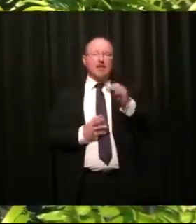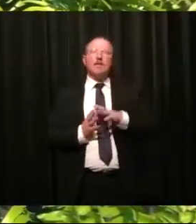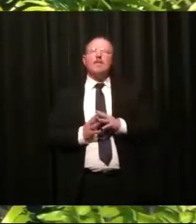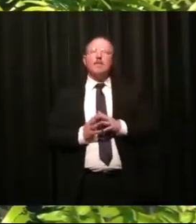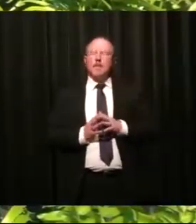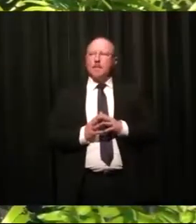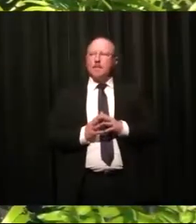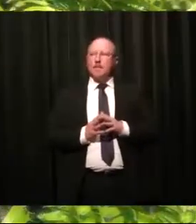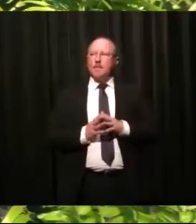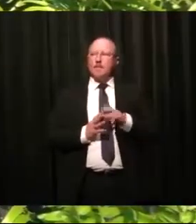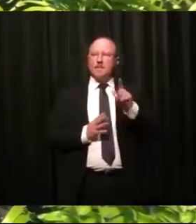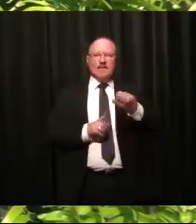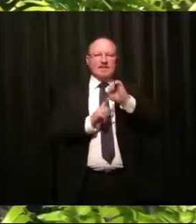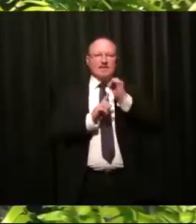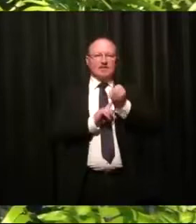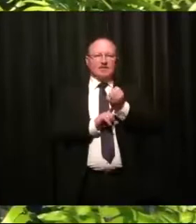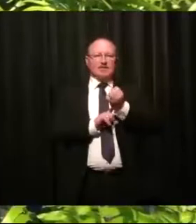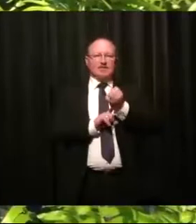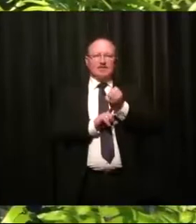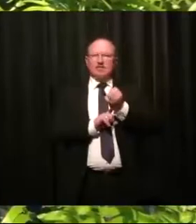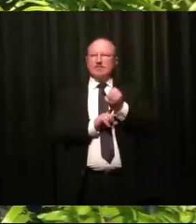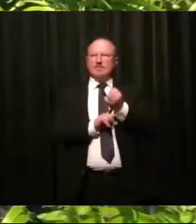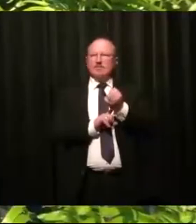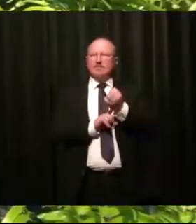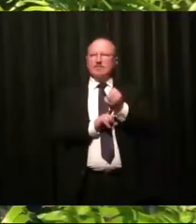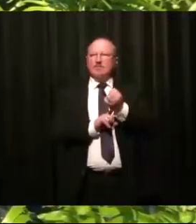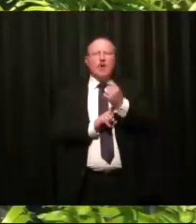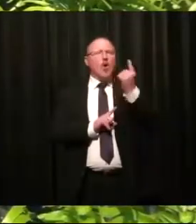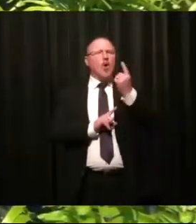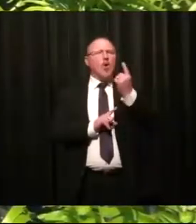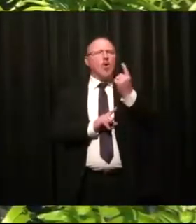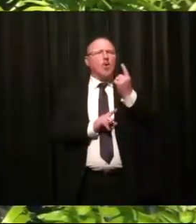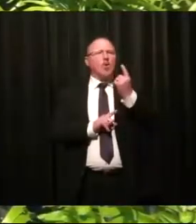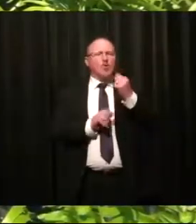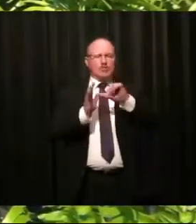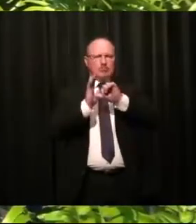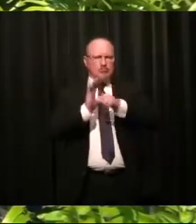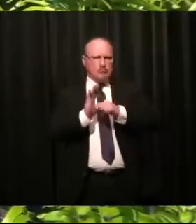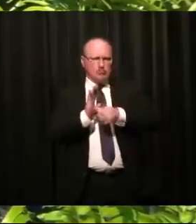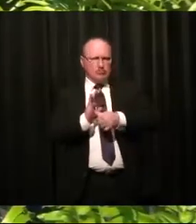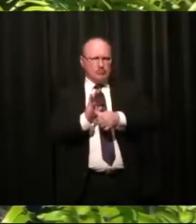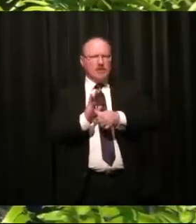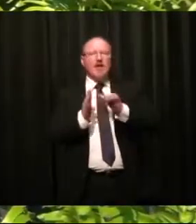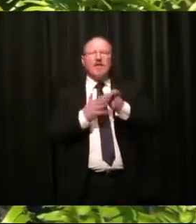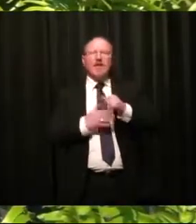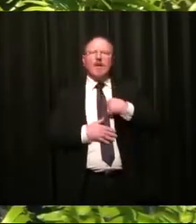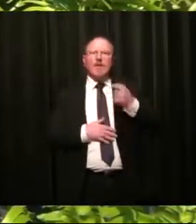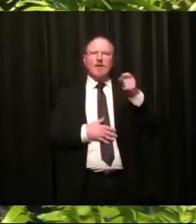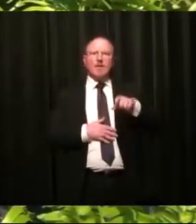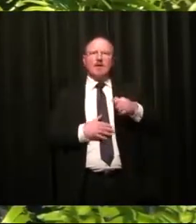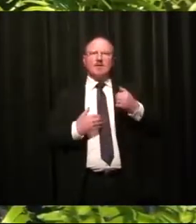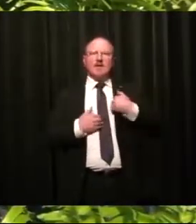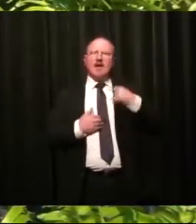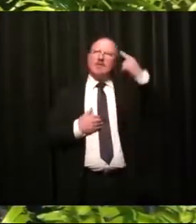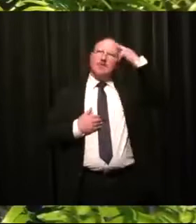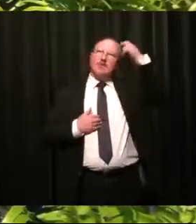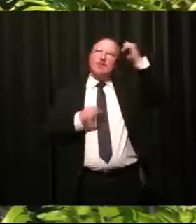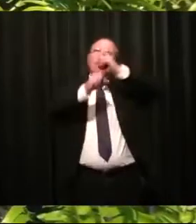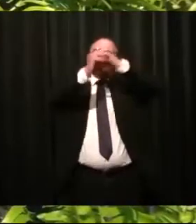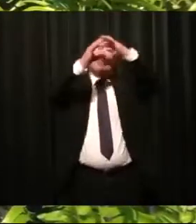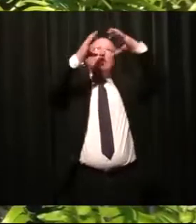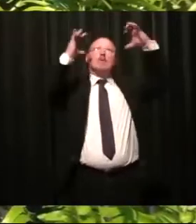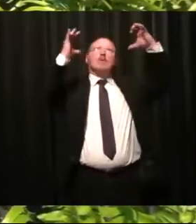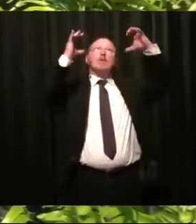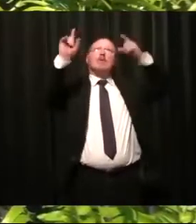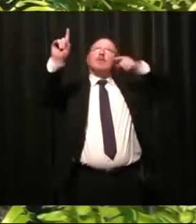And this situation has only reinforced that we must have